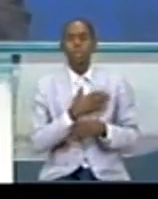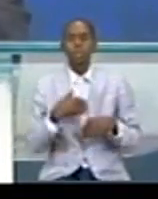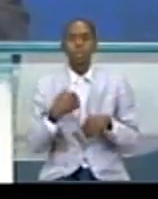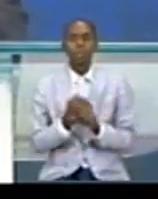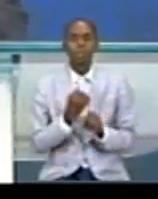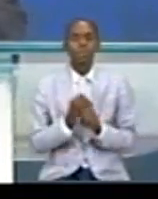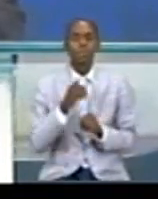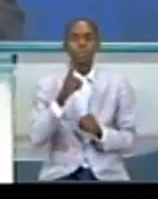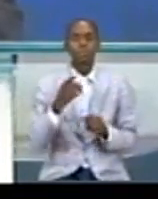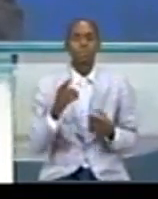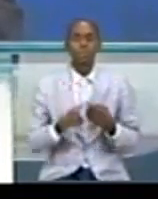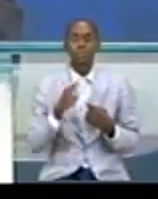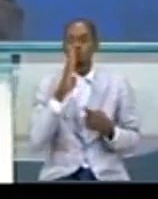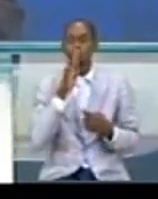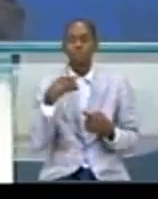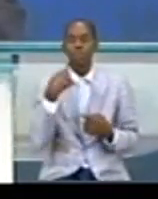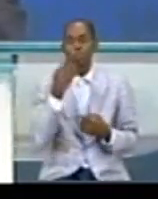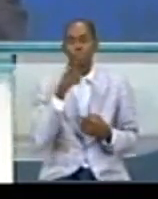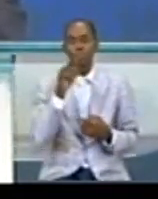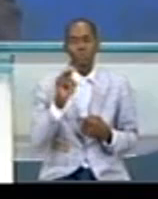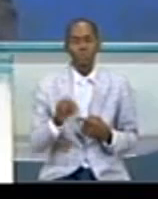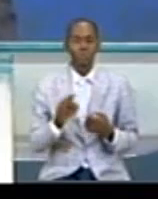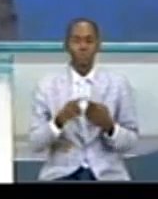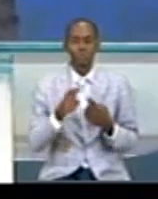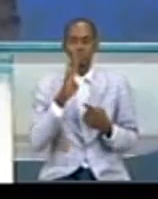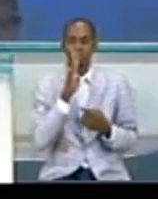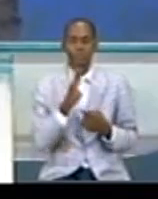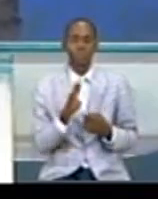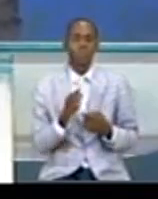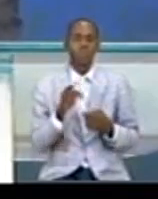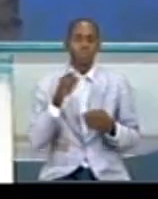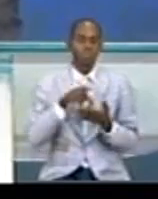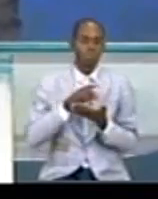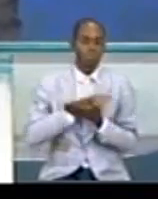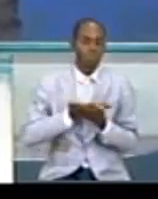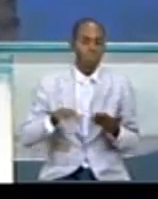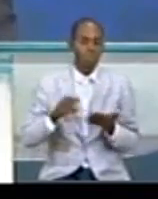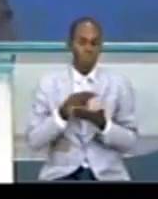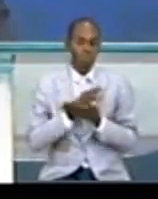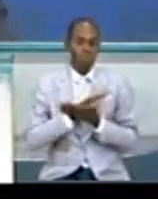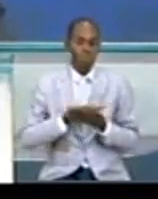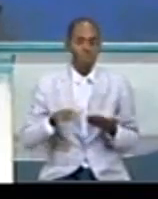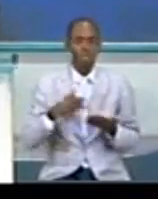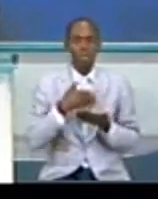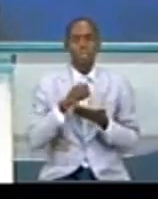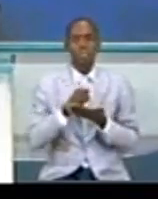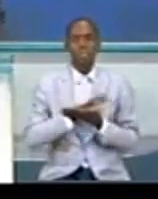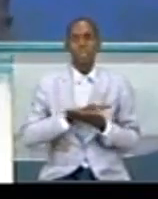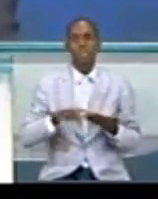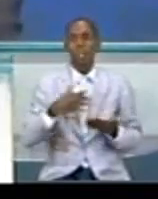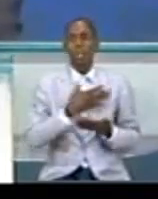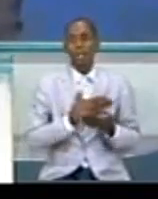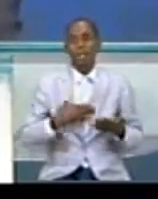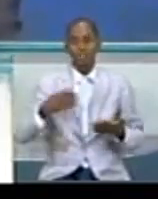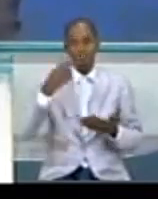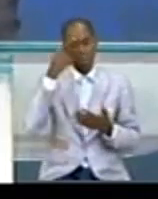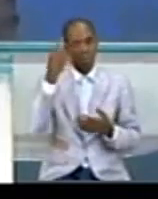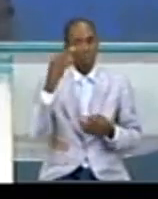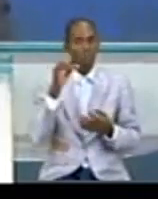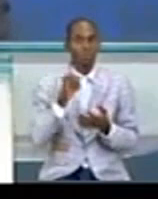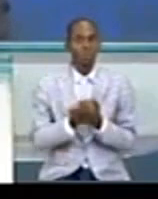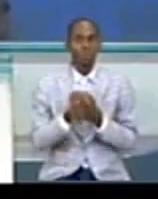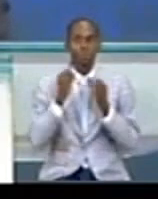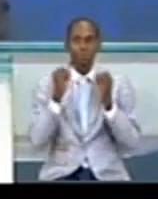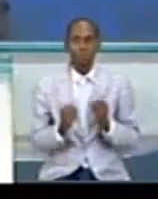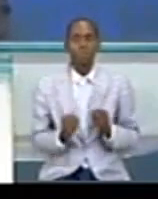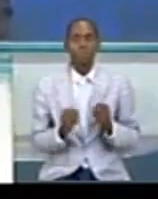ought to be, pure and holy and sanctified. And because of that power, it makes